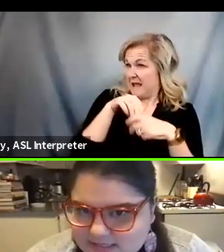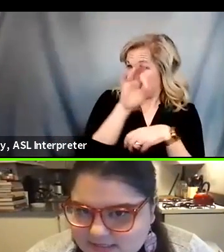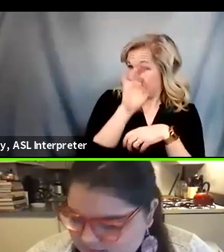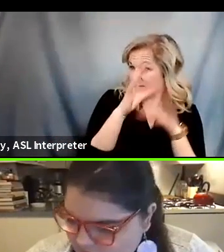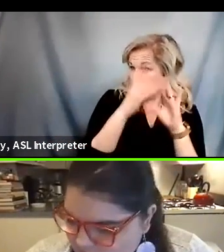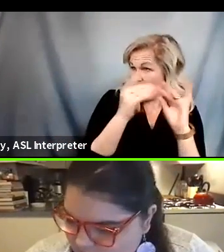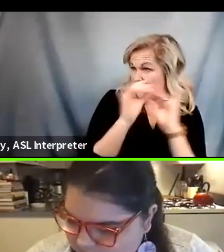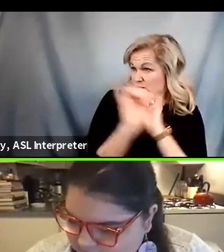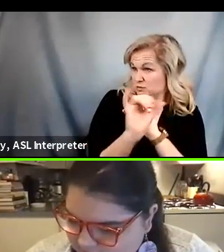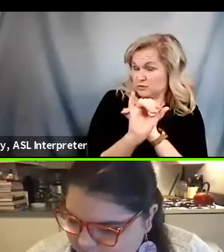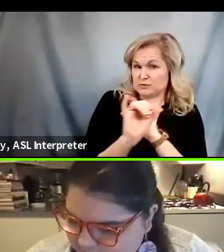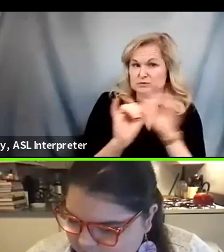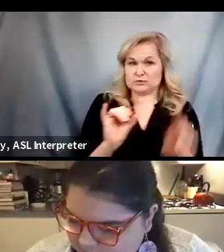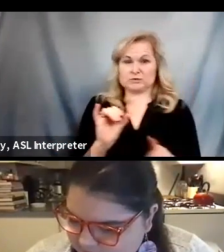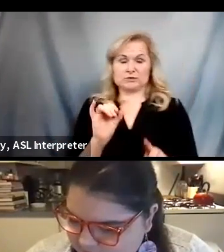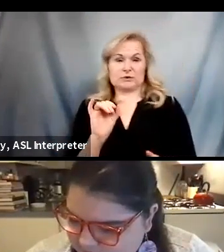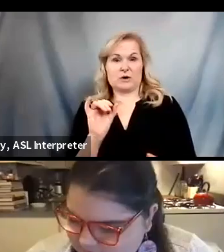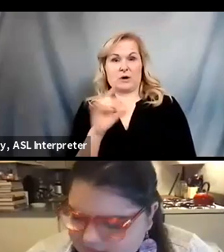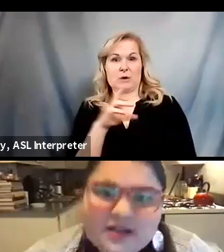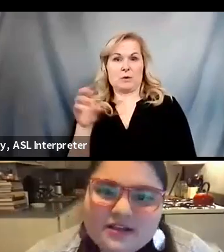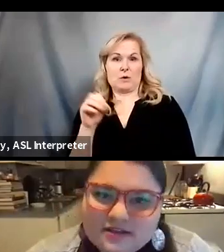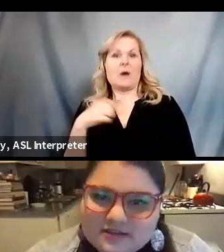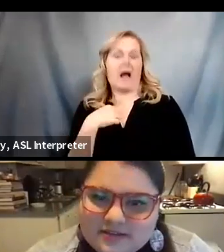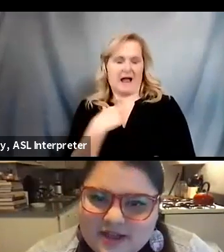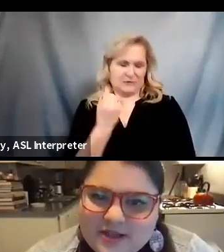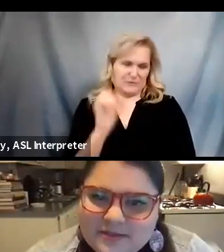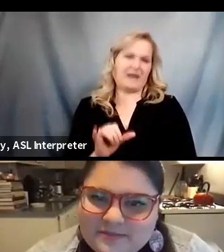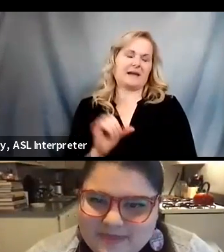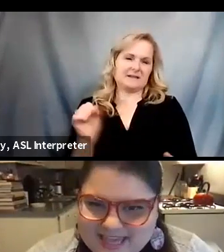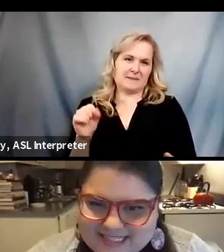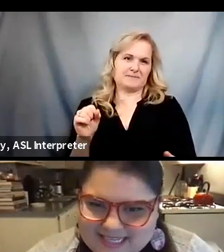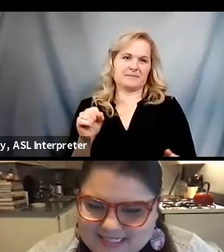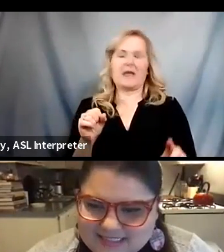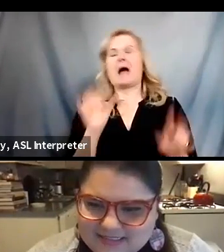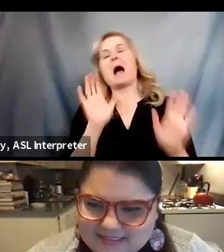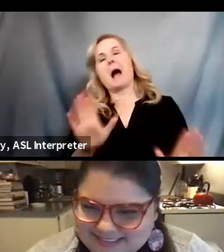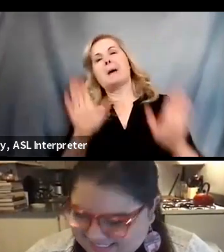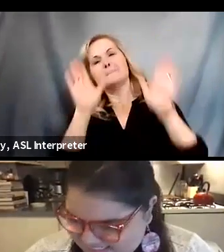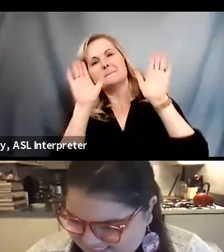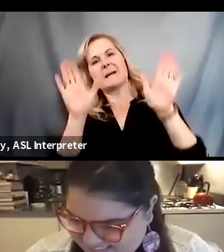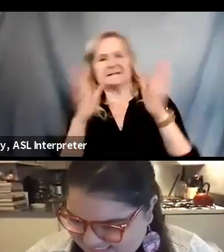comments? Thank you. Just did. Yeah, I got it. Amazing.